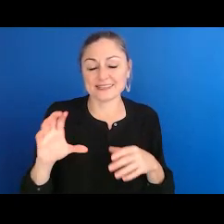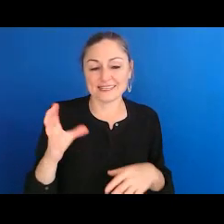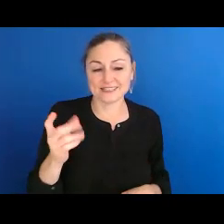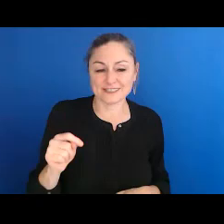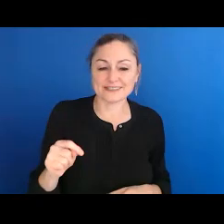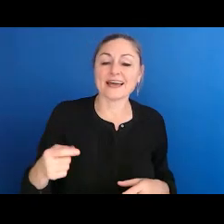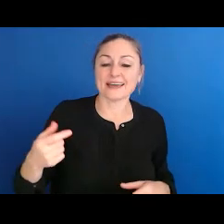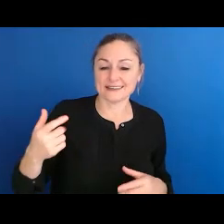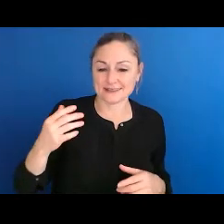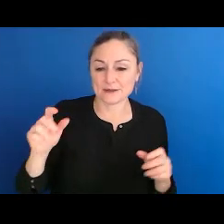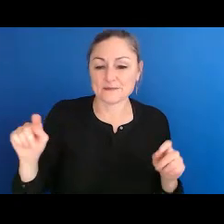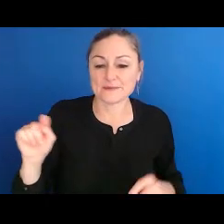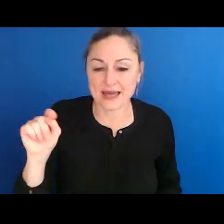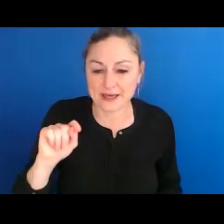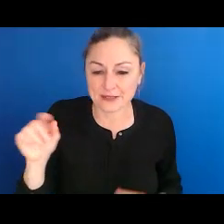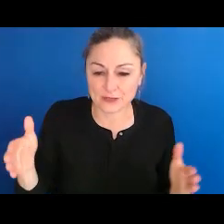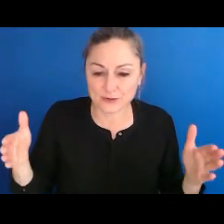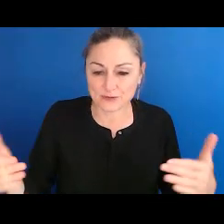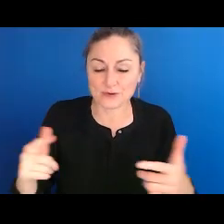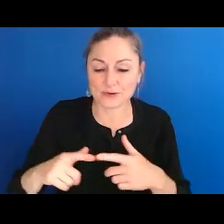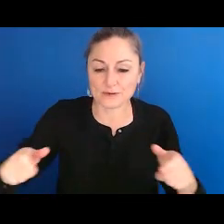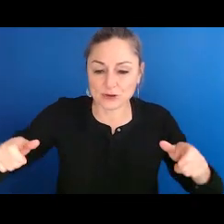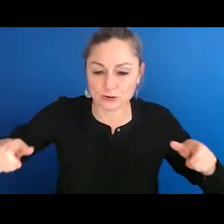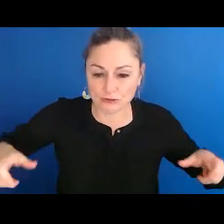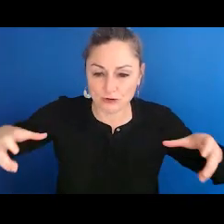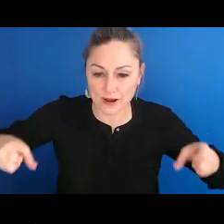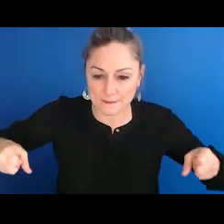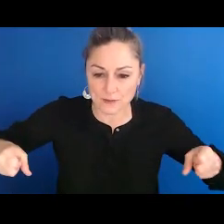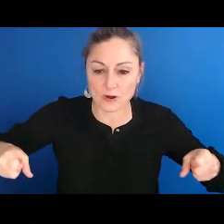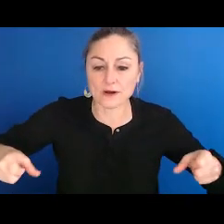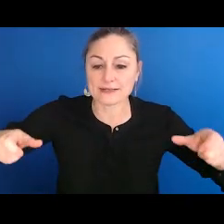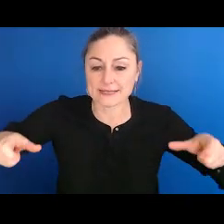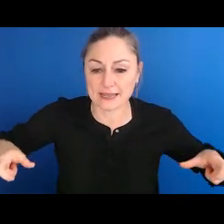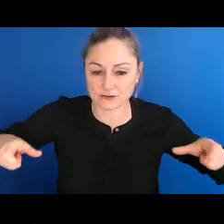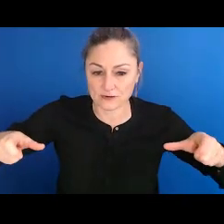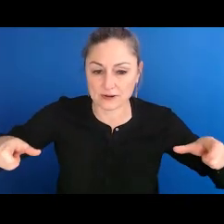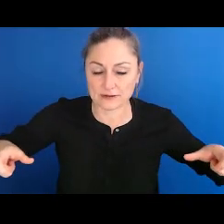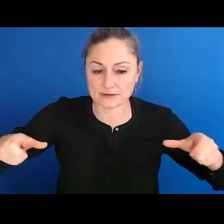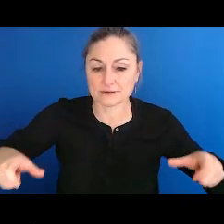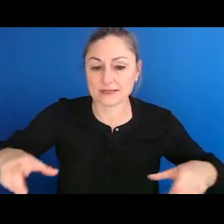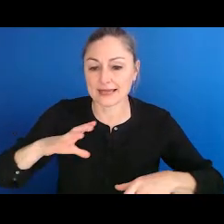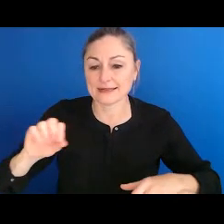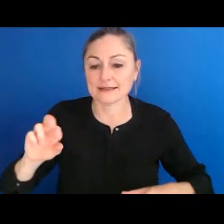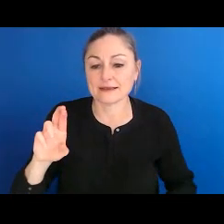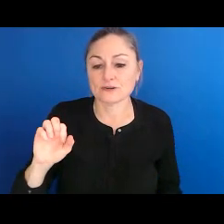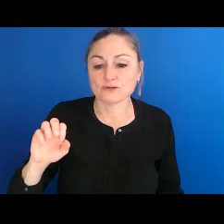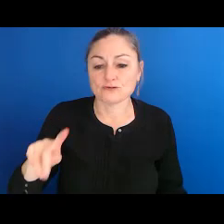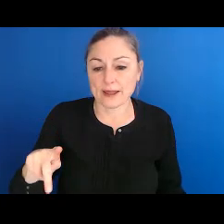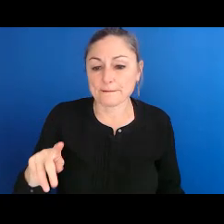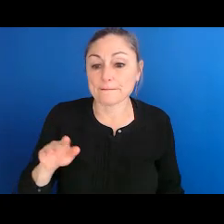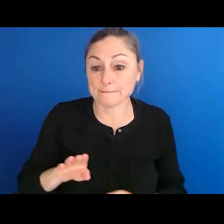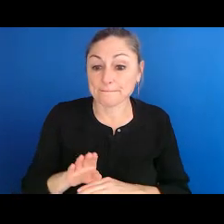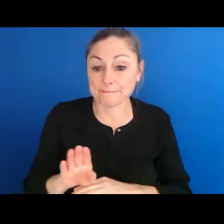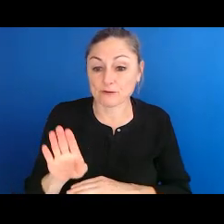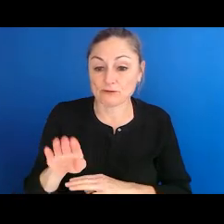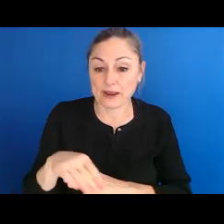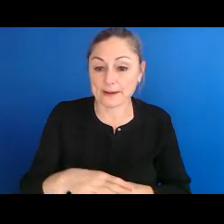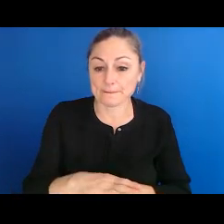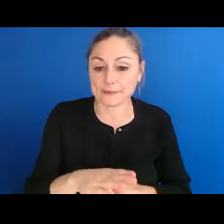in the bathroom or handrails, as well as construction of a ramp for an individual in a wheelchair.